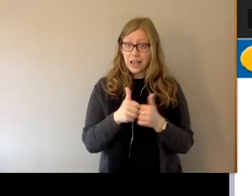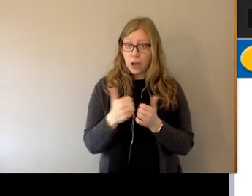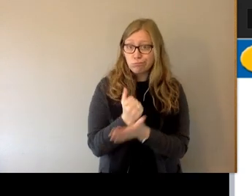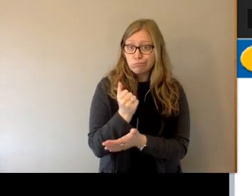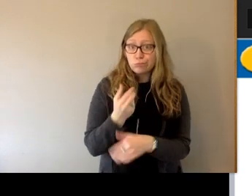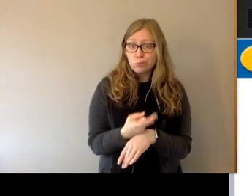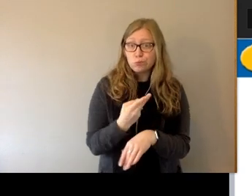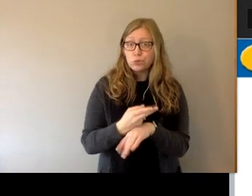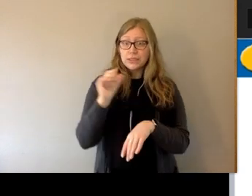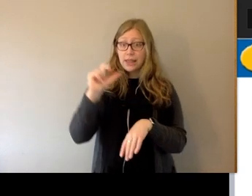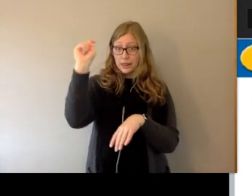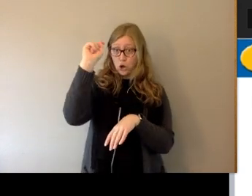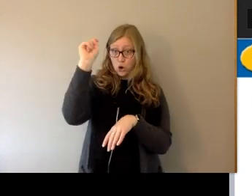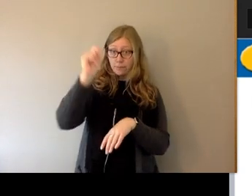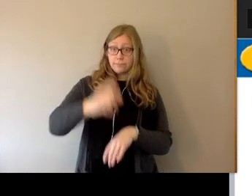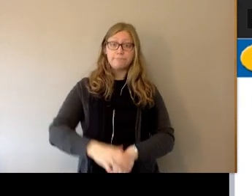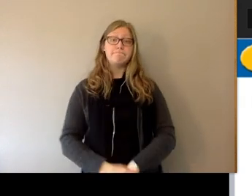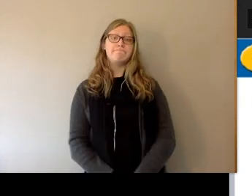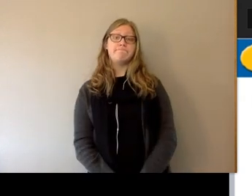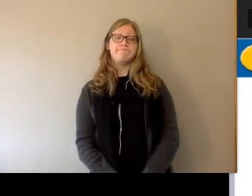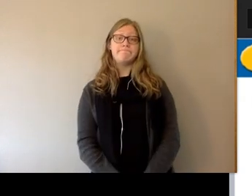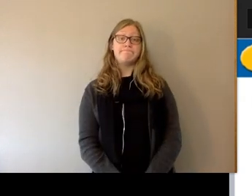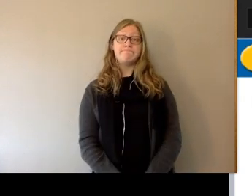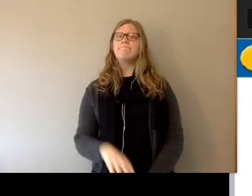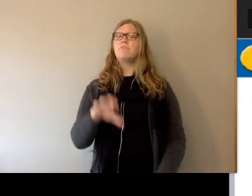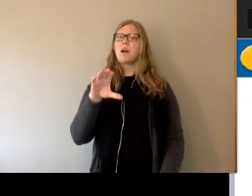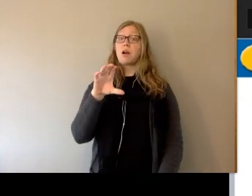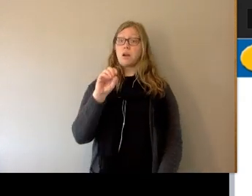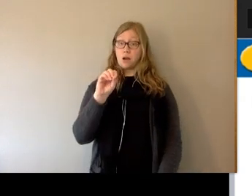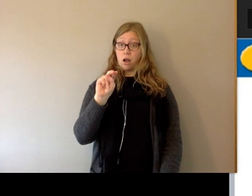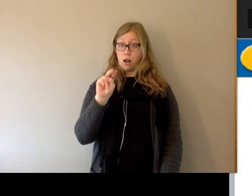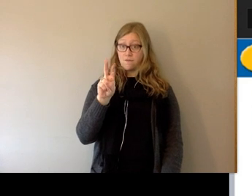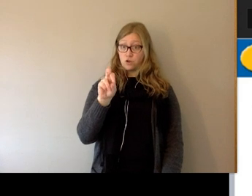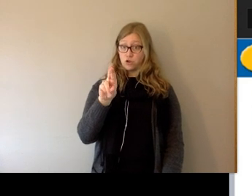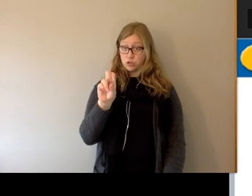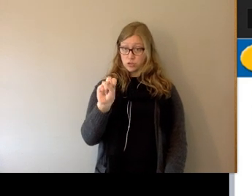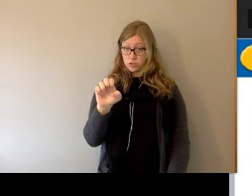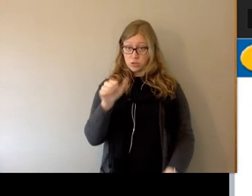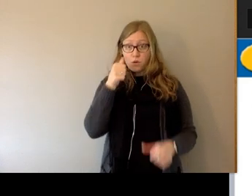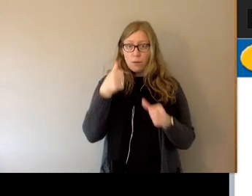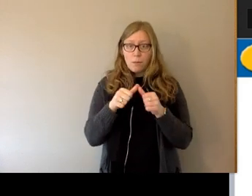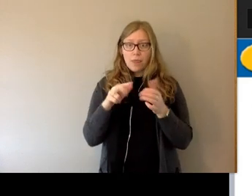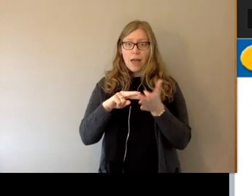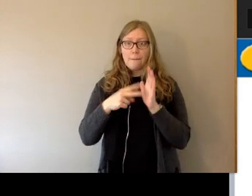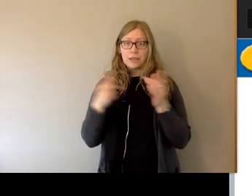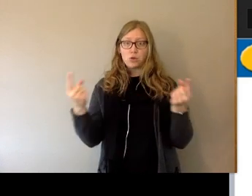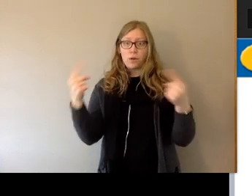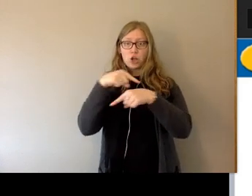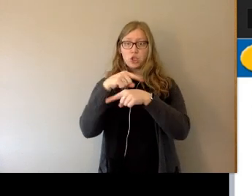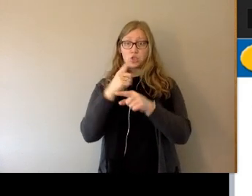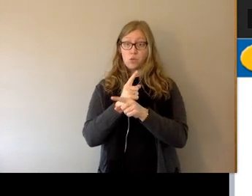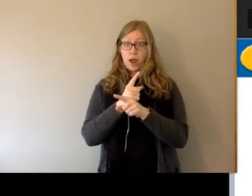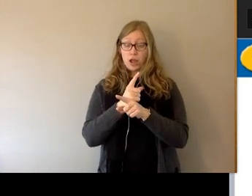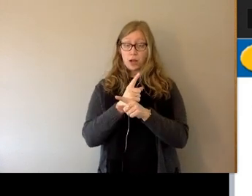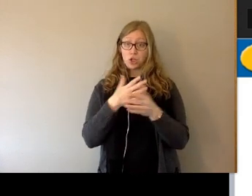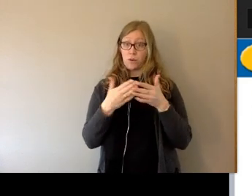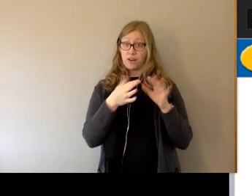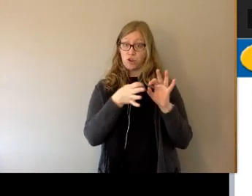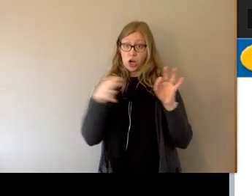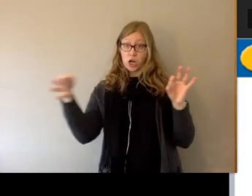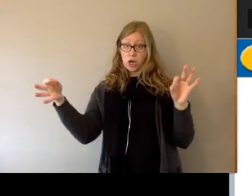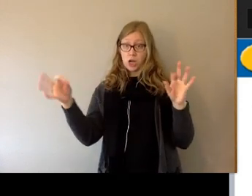theorem. The converse of that theorem, of course, converse means we go in the reverse direction, right? So the other